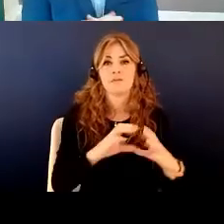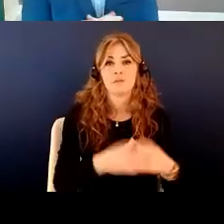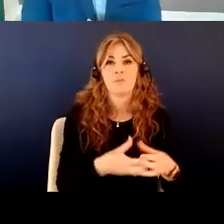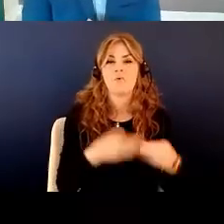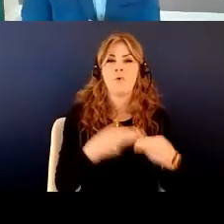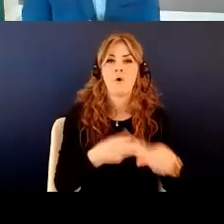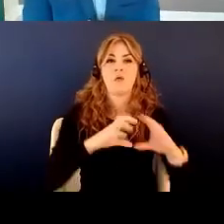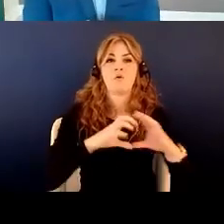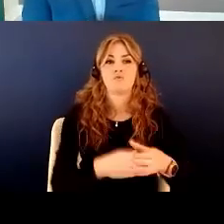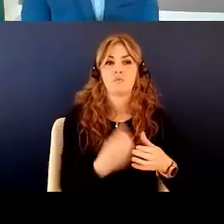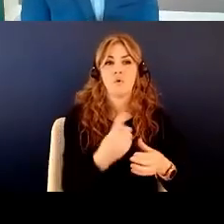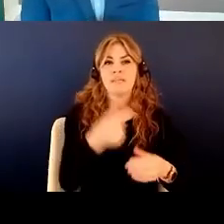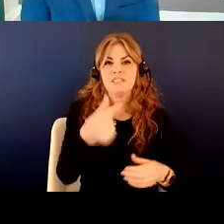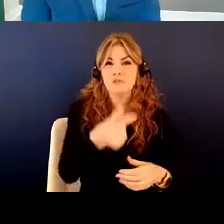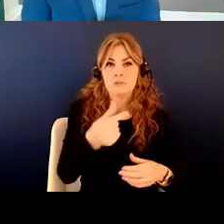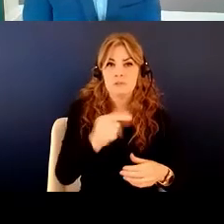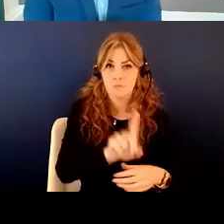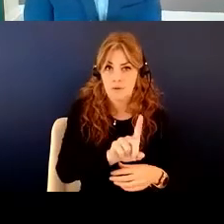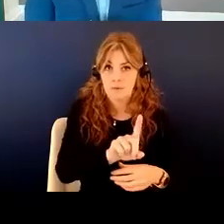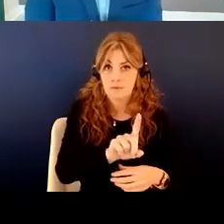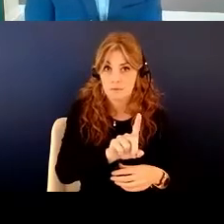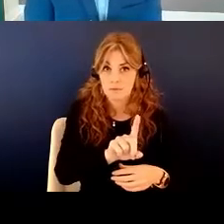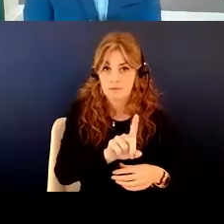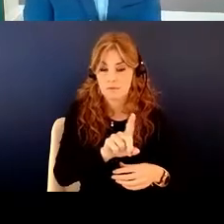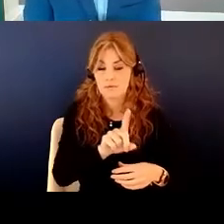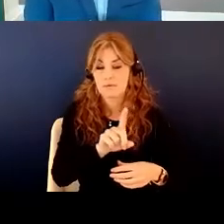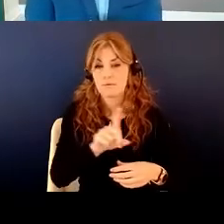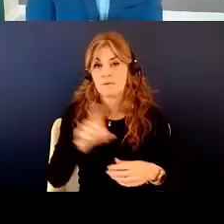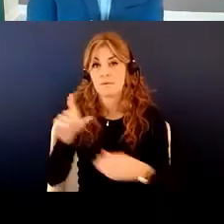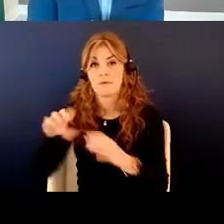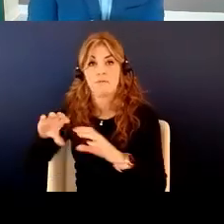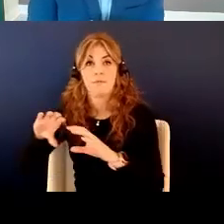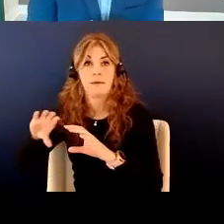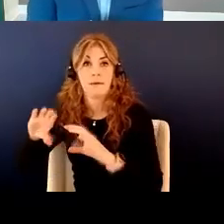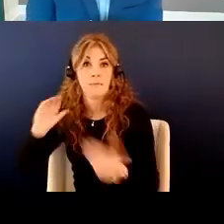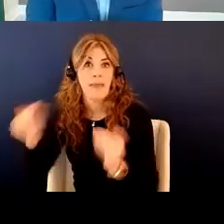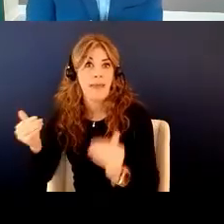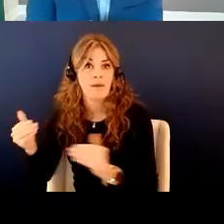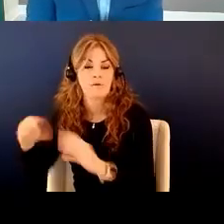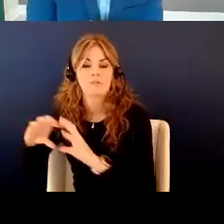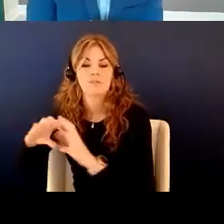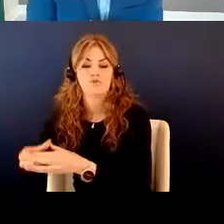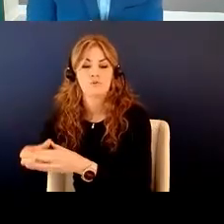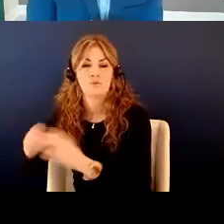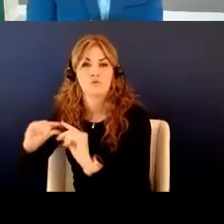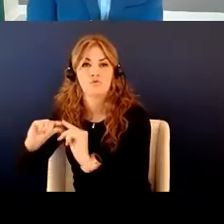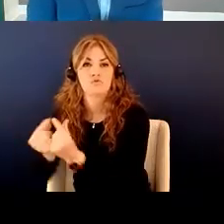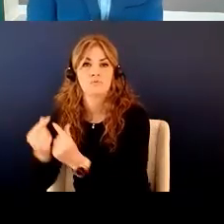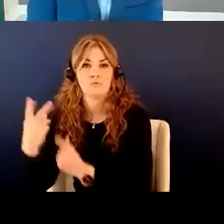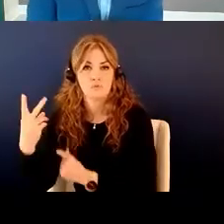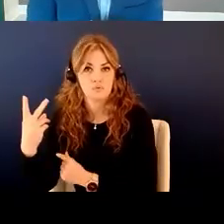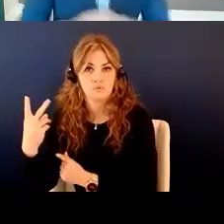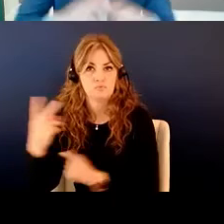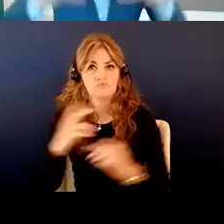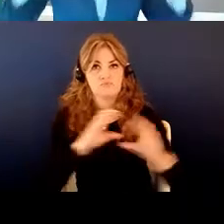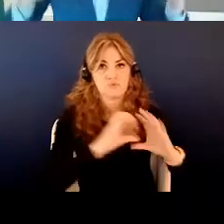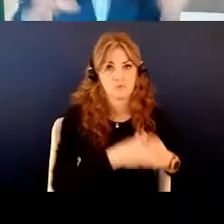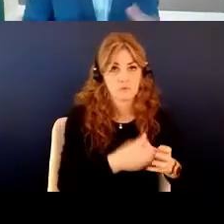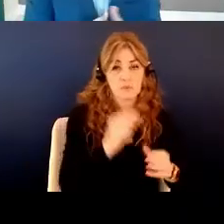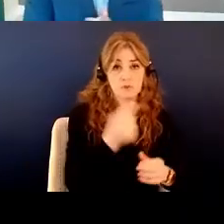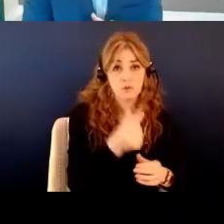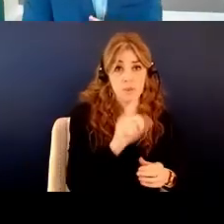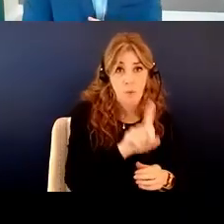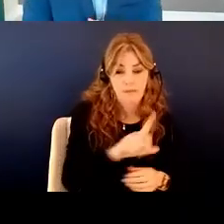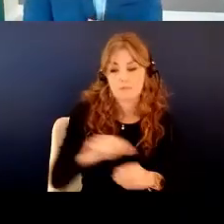group one, or G1 here. And the comparison group would be represented as G2, group two. Okay, so keep that in